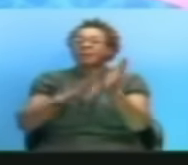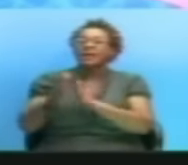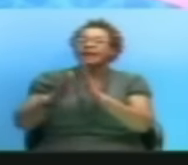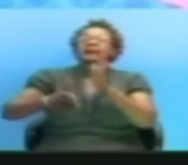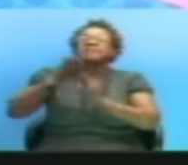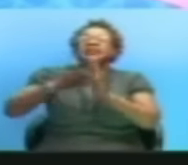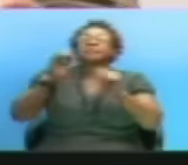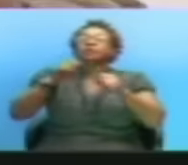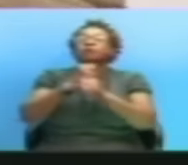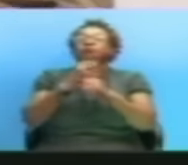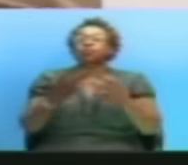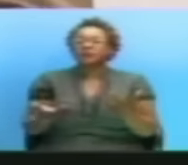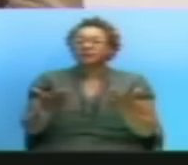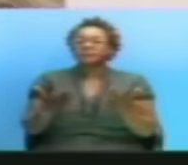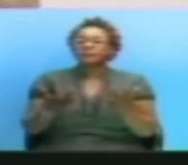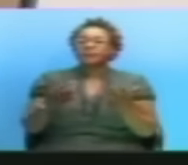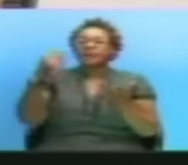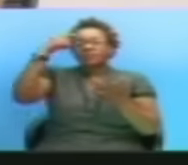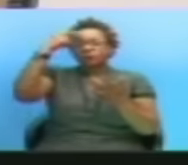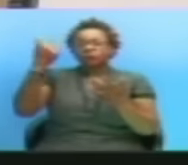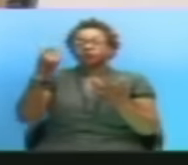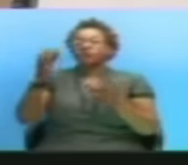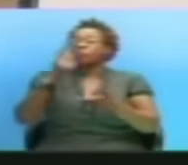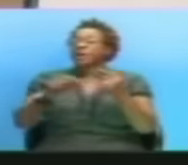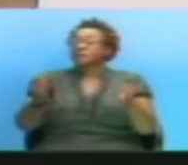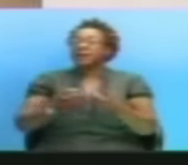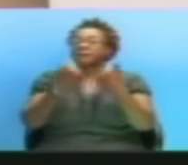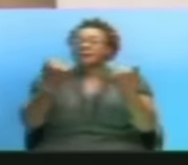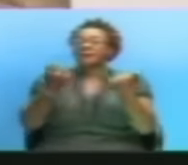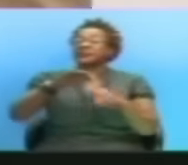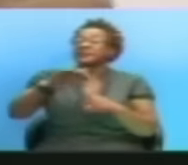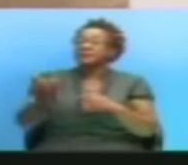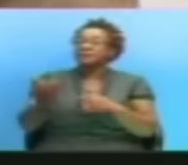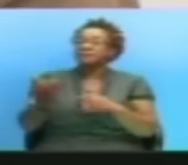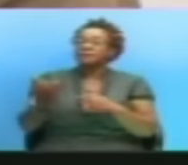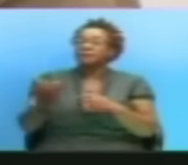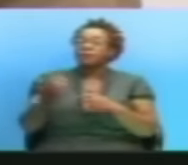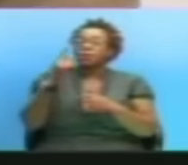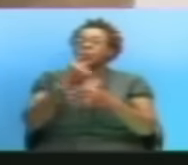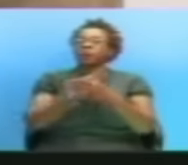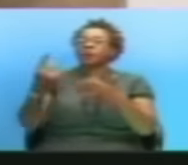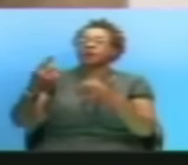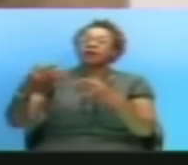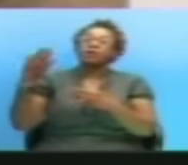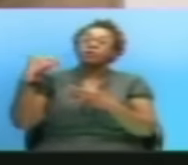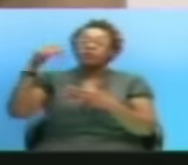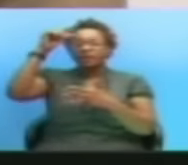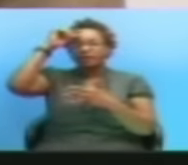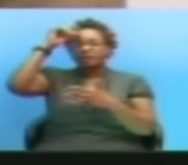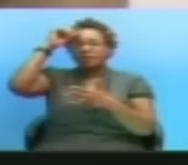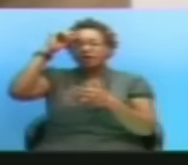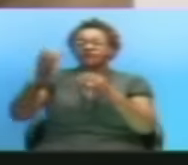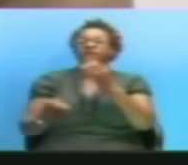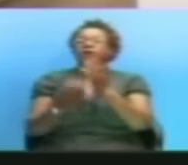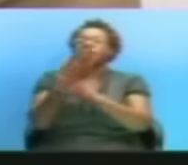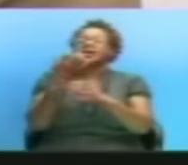Now, because of this disorder that has been in the city, actually 1 week ago, the governor formed a